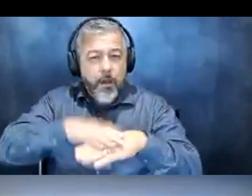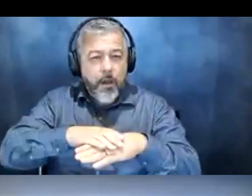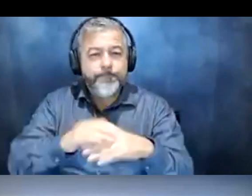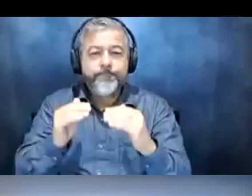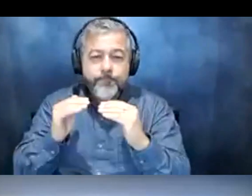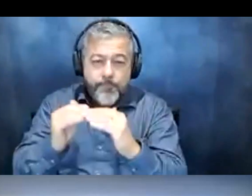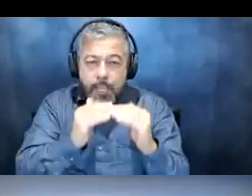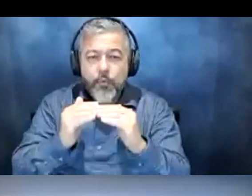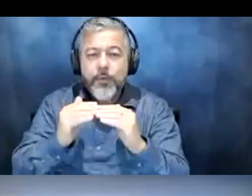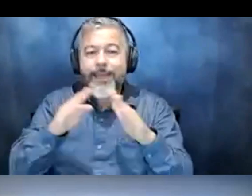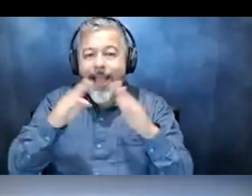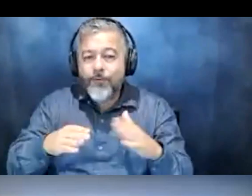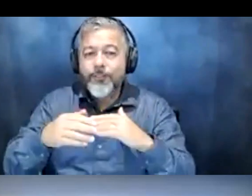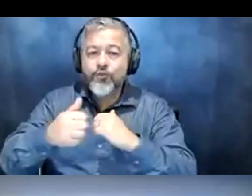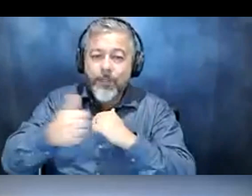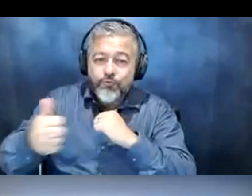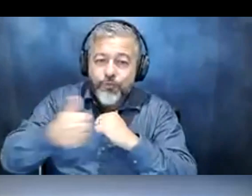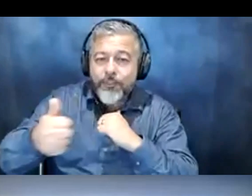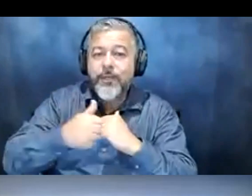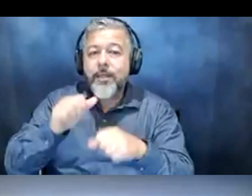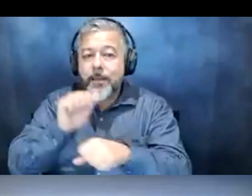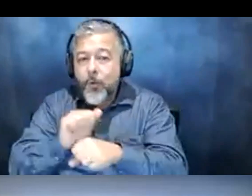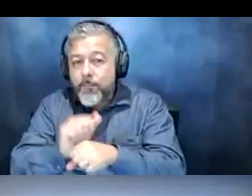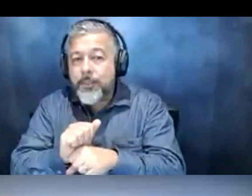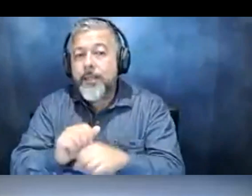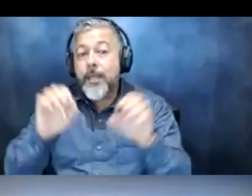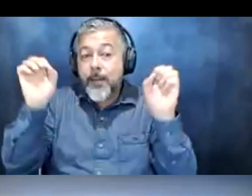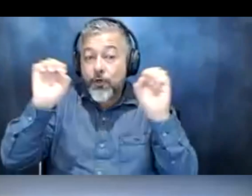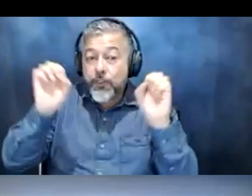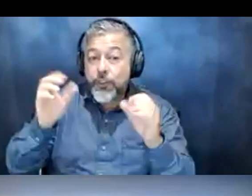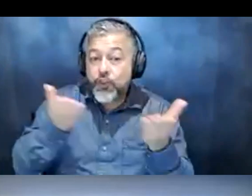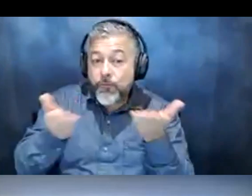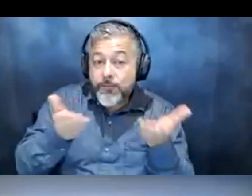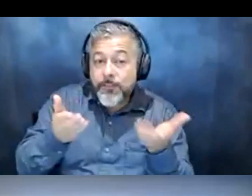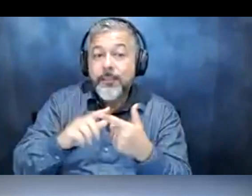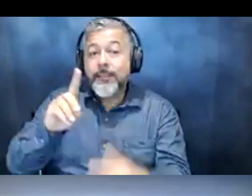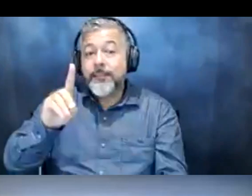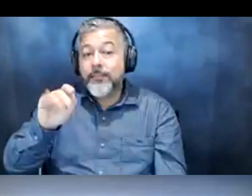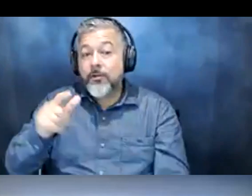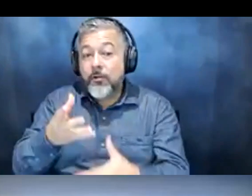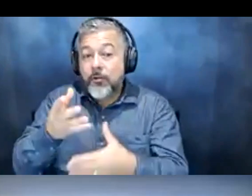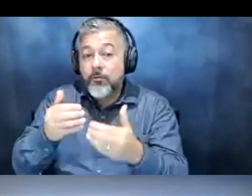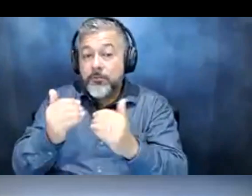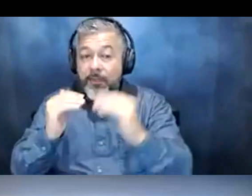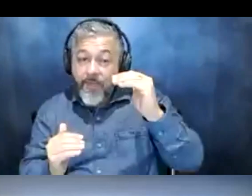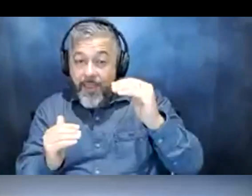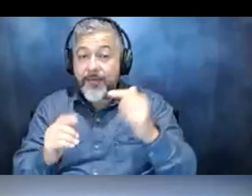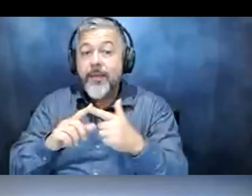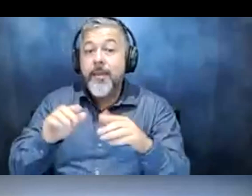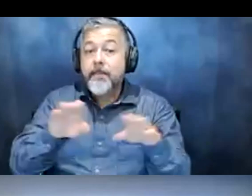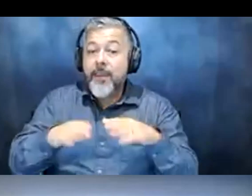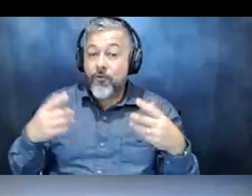equity, housing, transportation, employment, emergency services, digital divide, behavioral health,